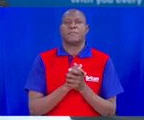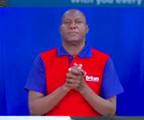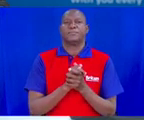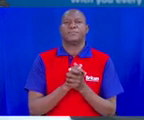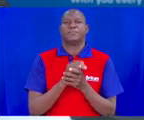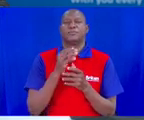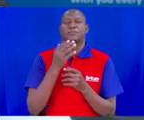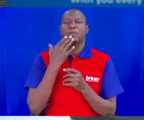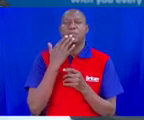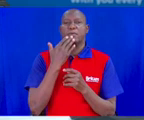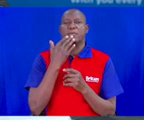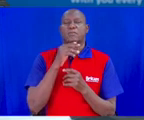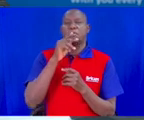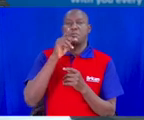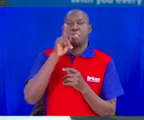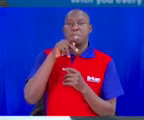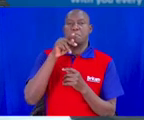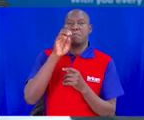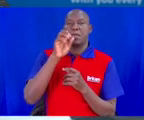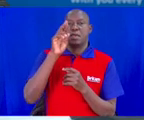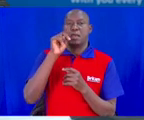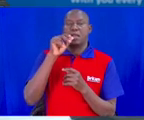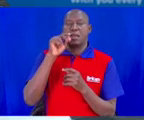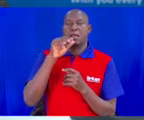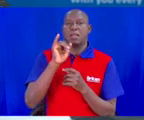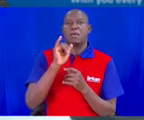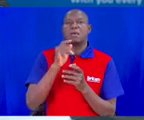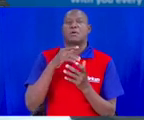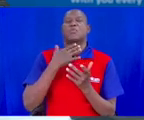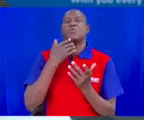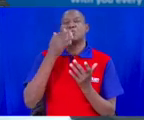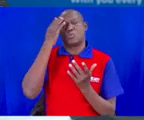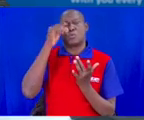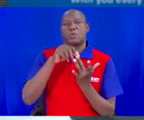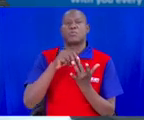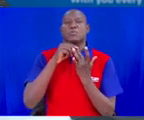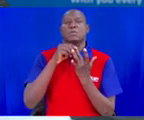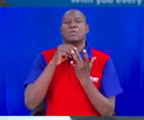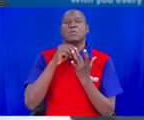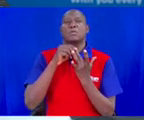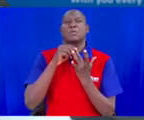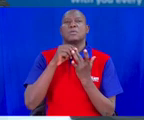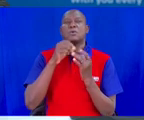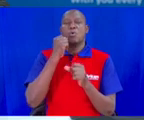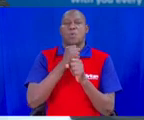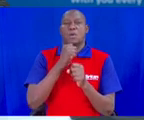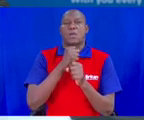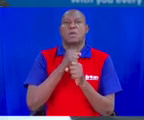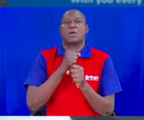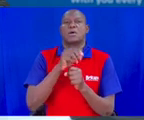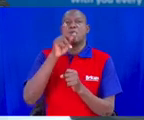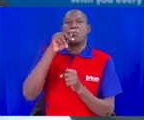Okay, thank you. My name is Benina. I'd like to know the unique functionalities of the digital customer portal